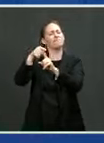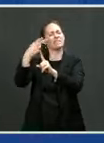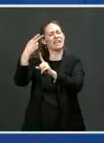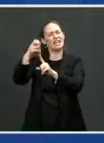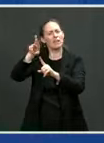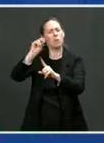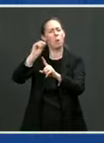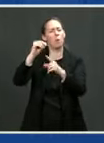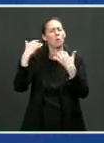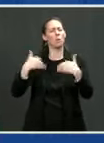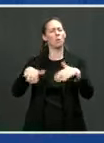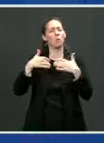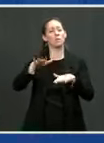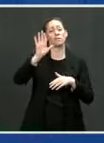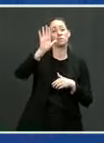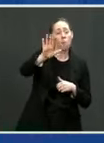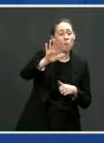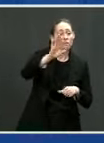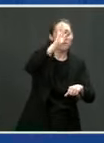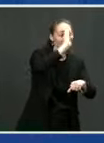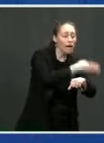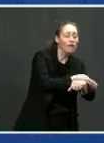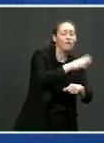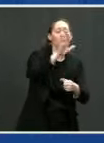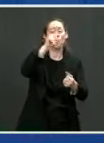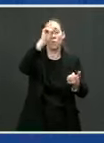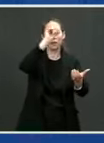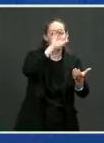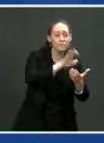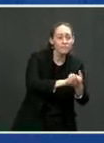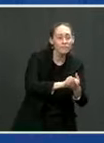Your son, your husband, your brother,